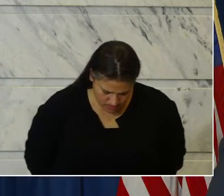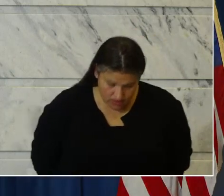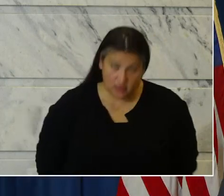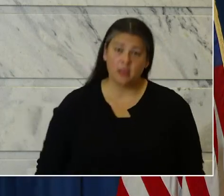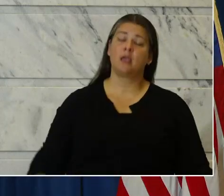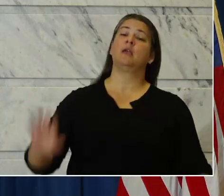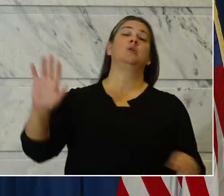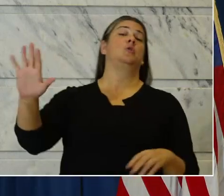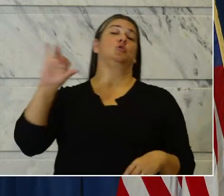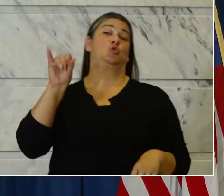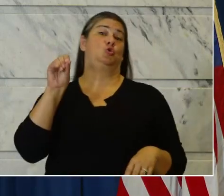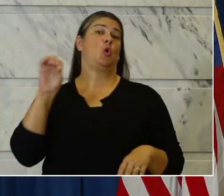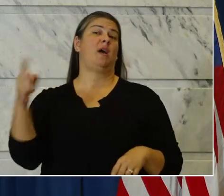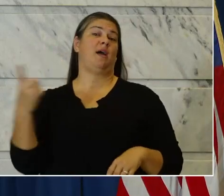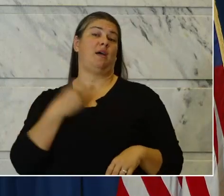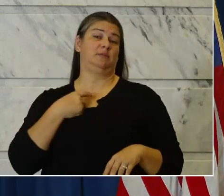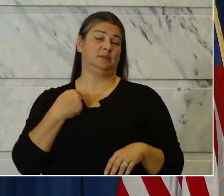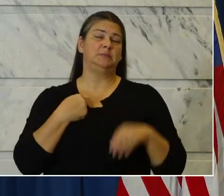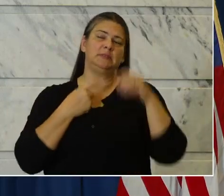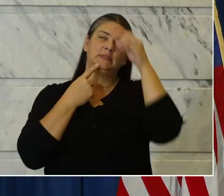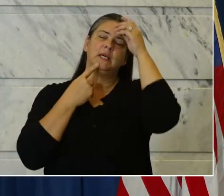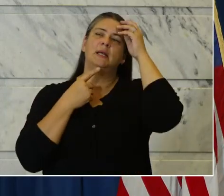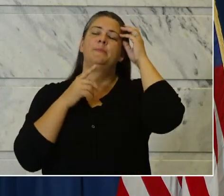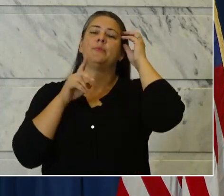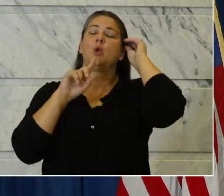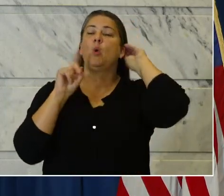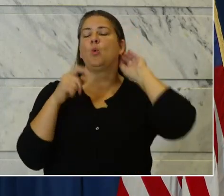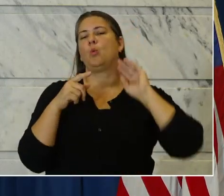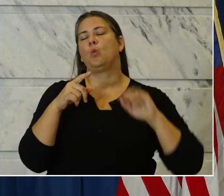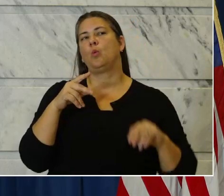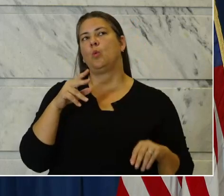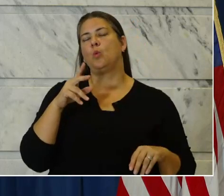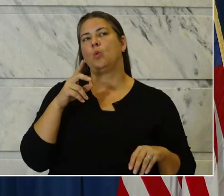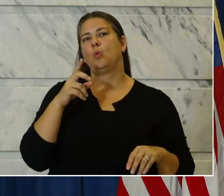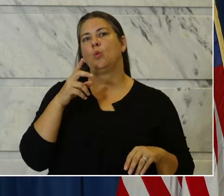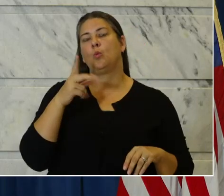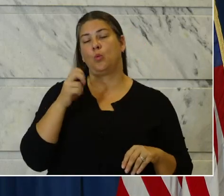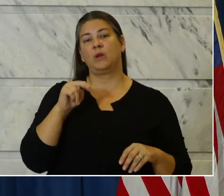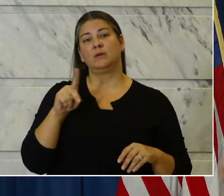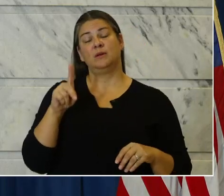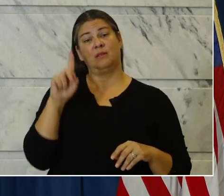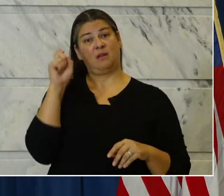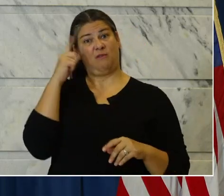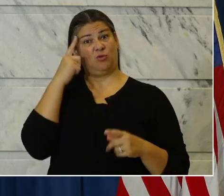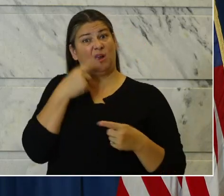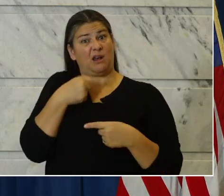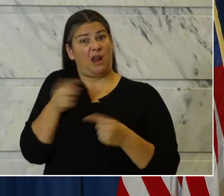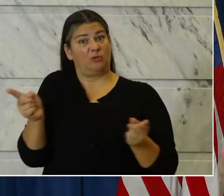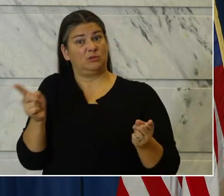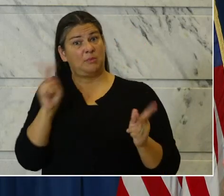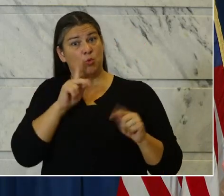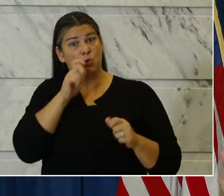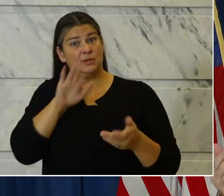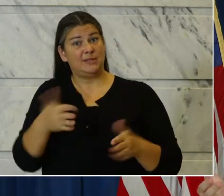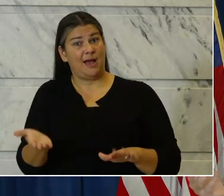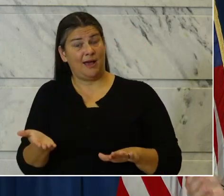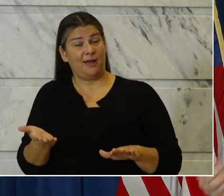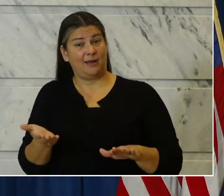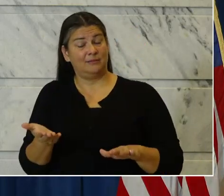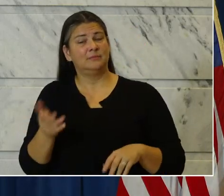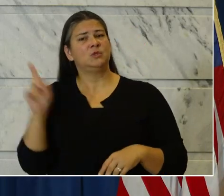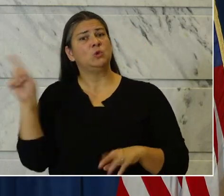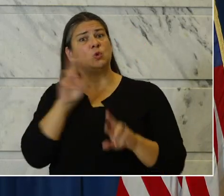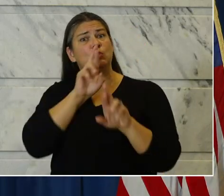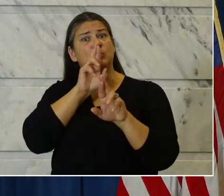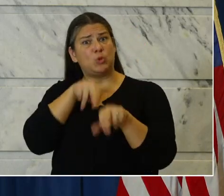So the question from Joe is, when we release deaths, the governor announces every day the deaths that we report for the day, and why don't